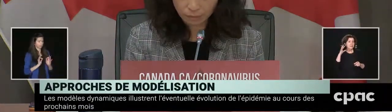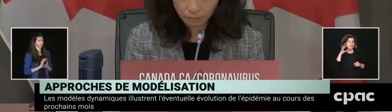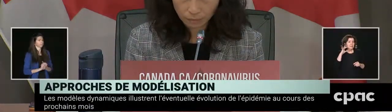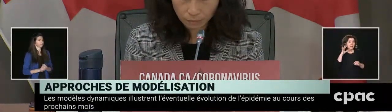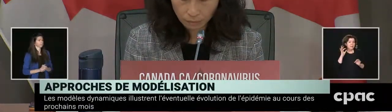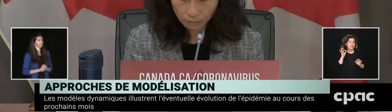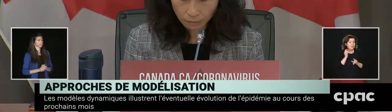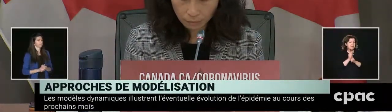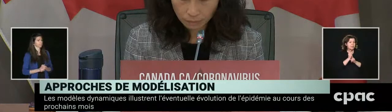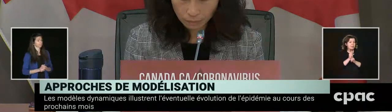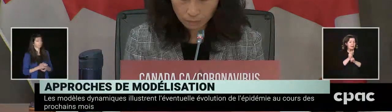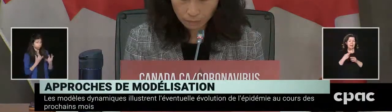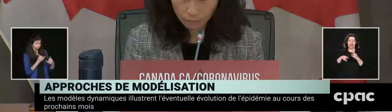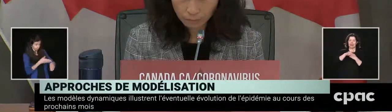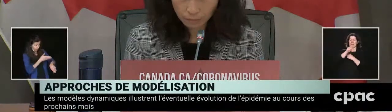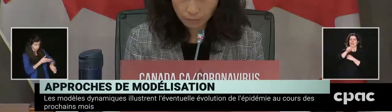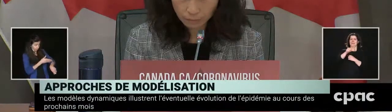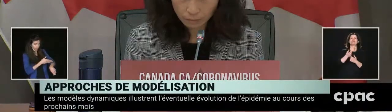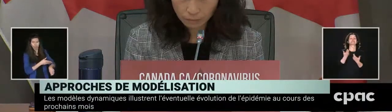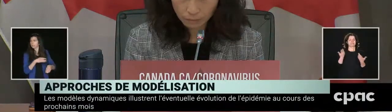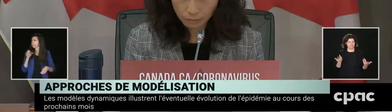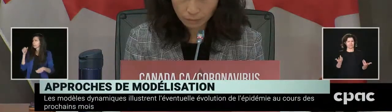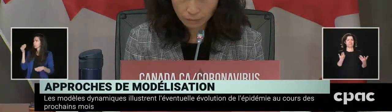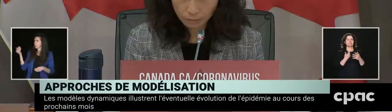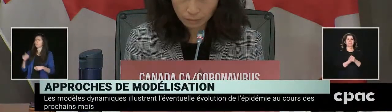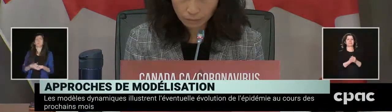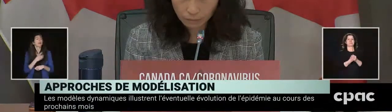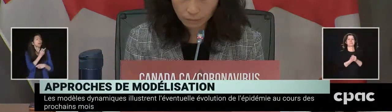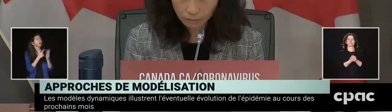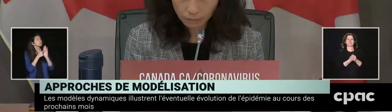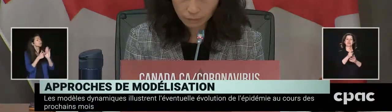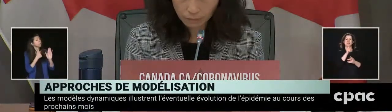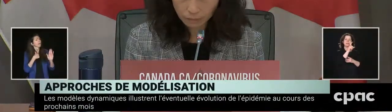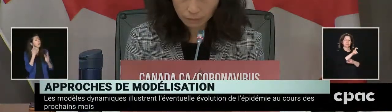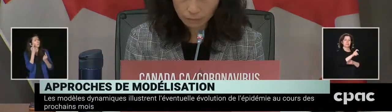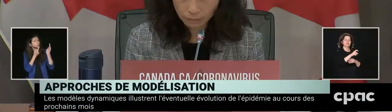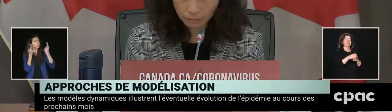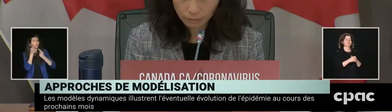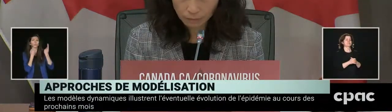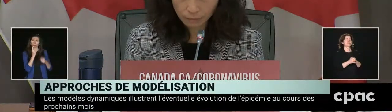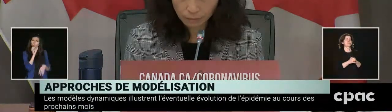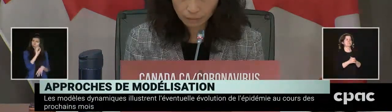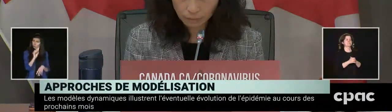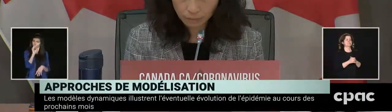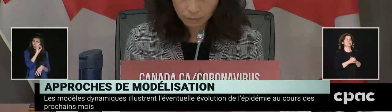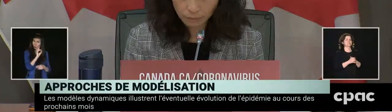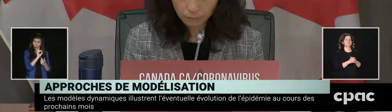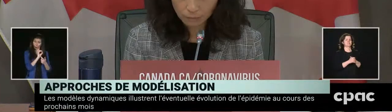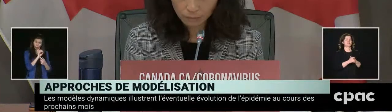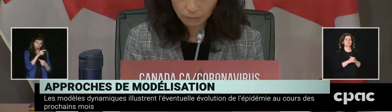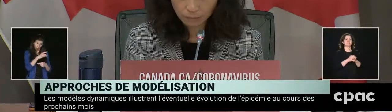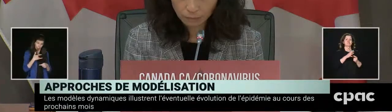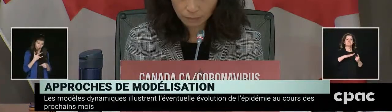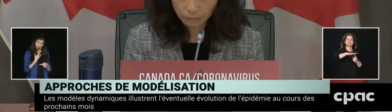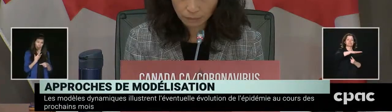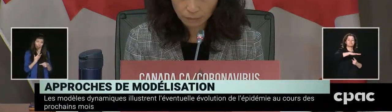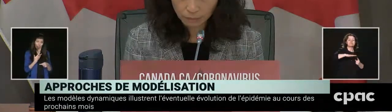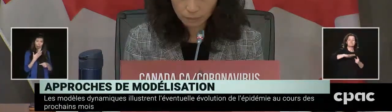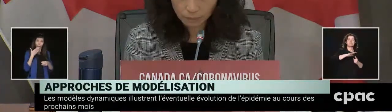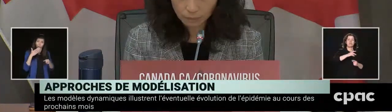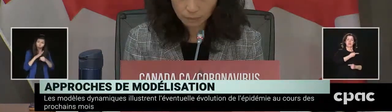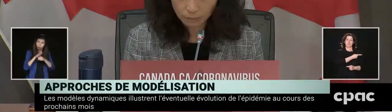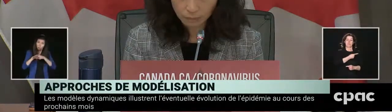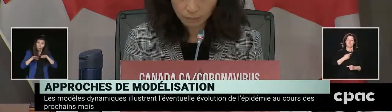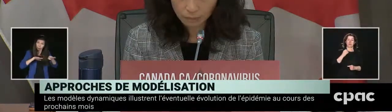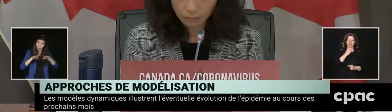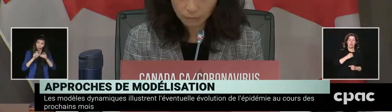wondering, for example, with Ontario, do you see Ontario doing these really strong measures that you're talking about as being needed, given that they have the lowest